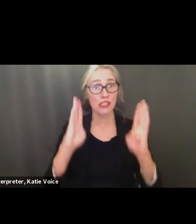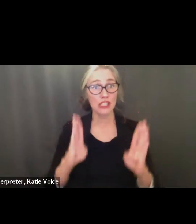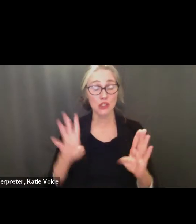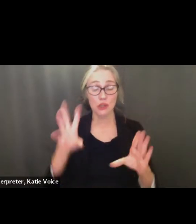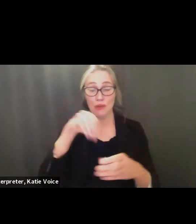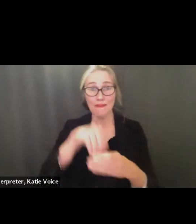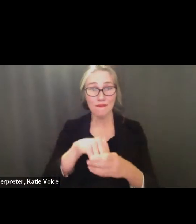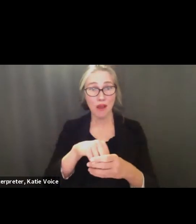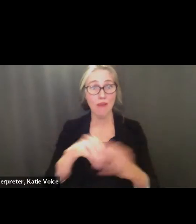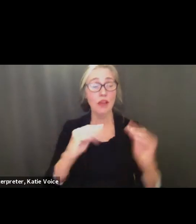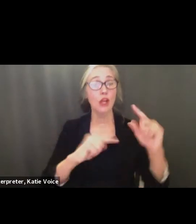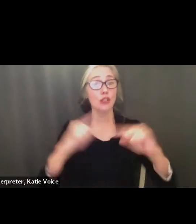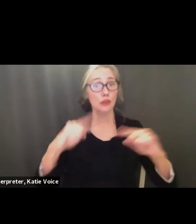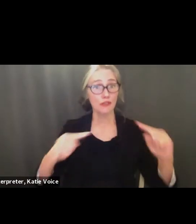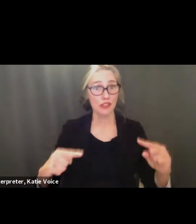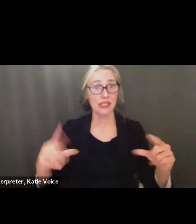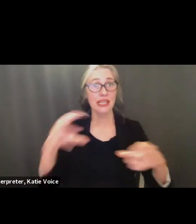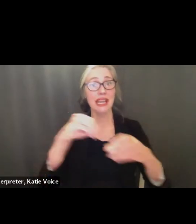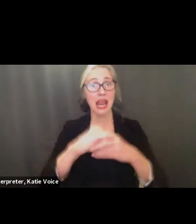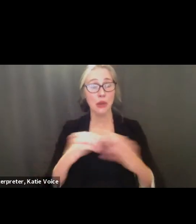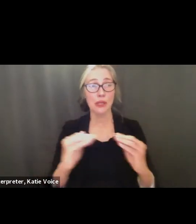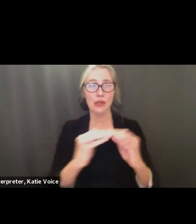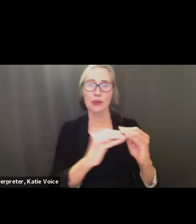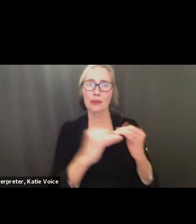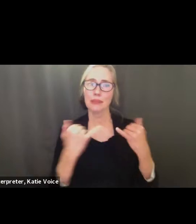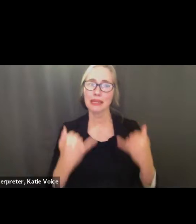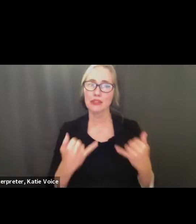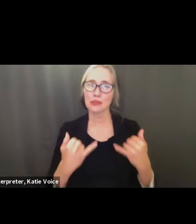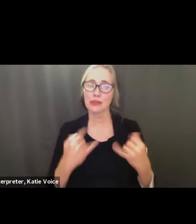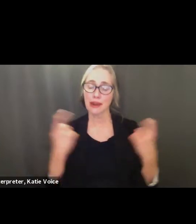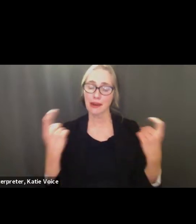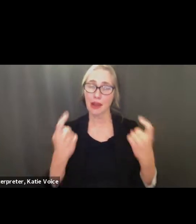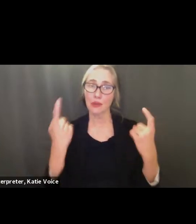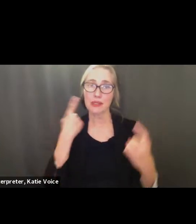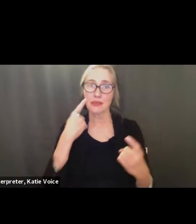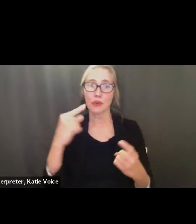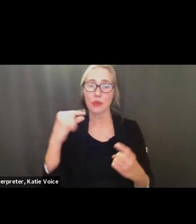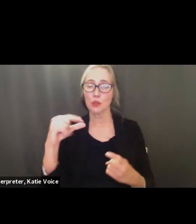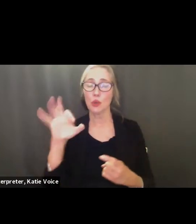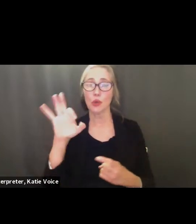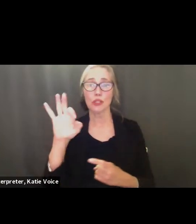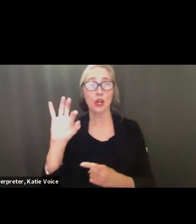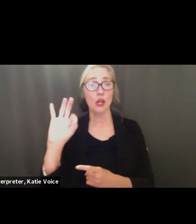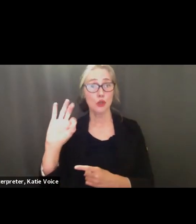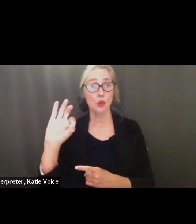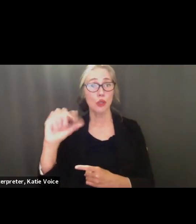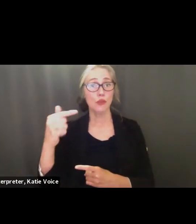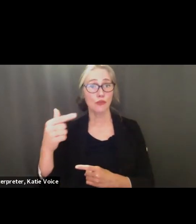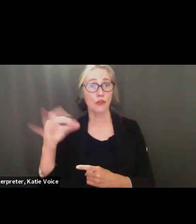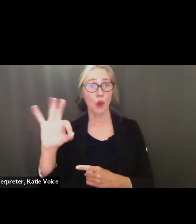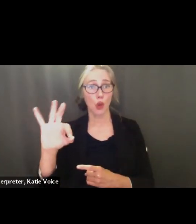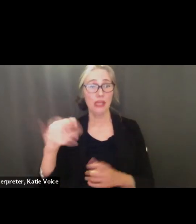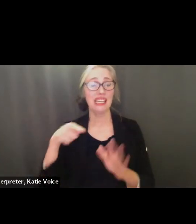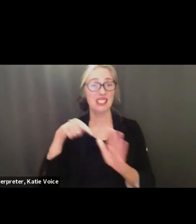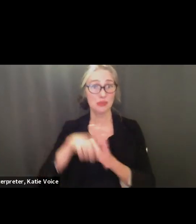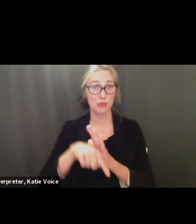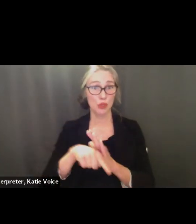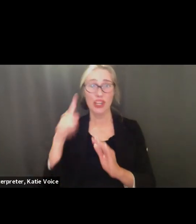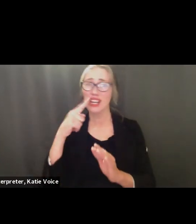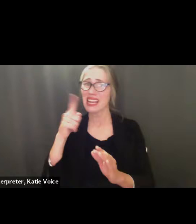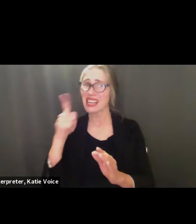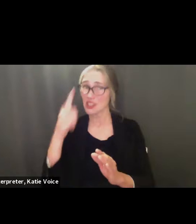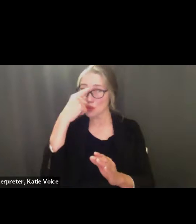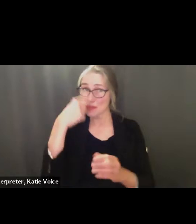inclusion. Particularly today, on the anniversary of George Floyd's murder, it's critical to support efforts that uphold the commitments you made